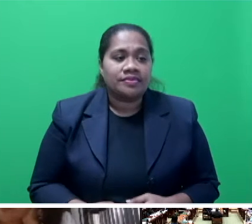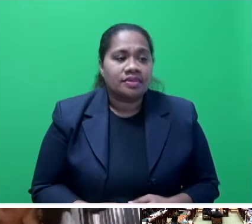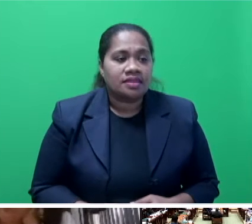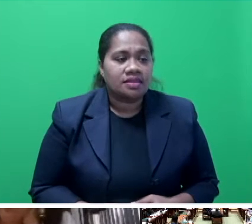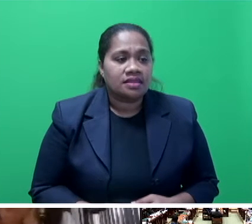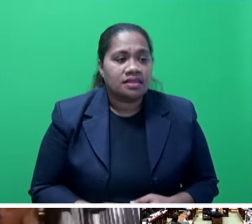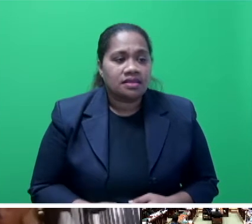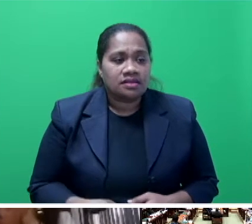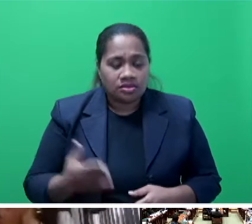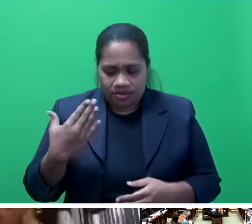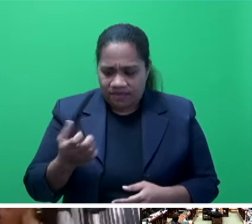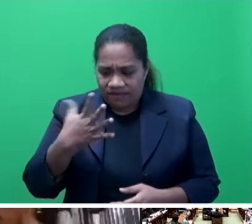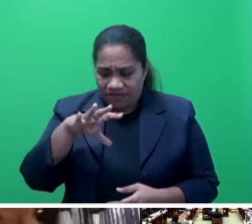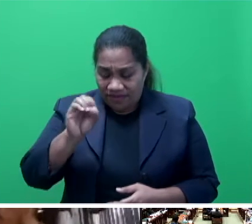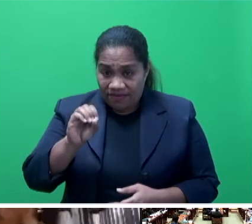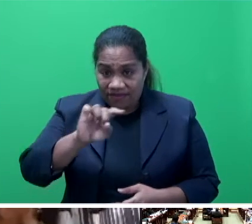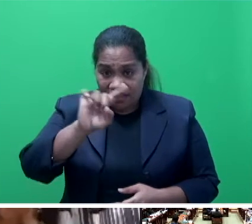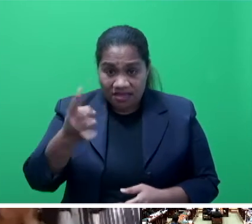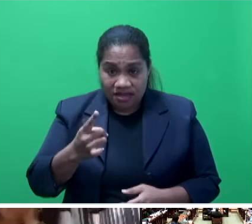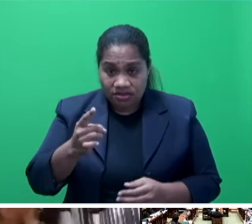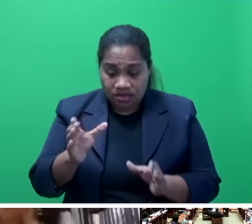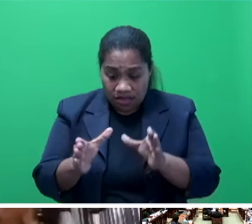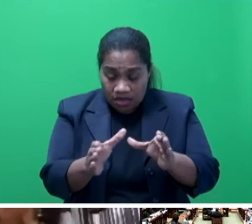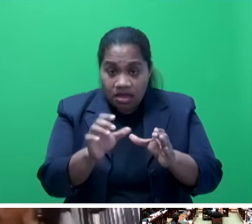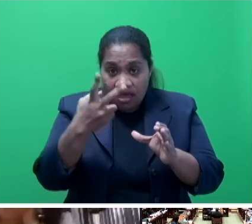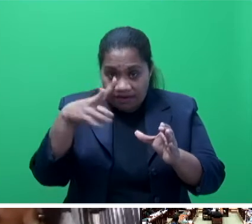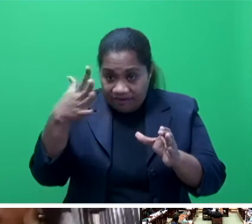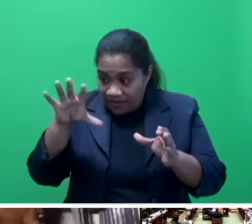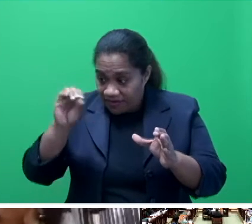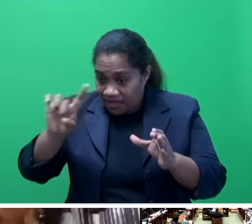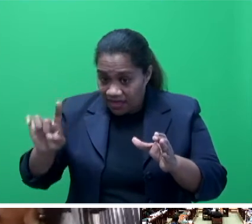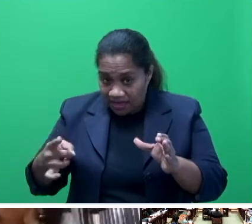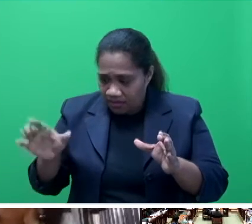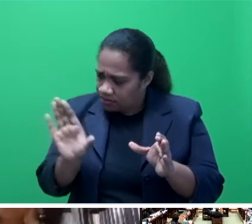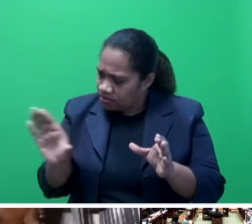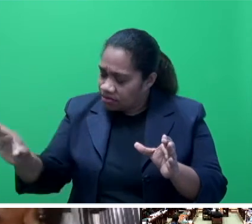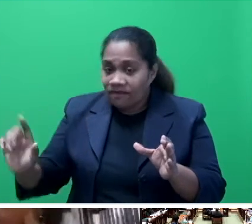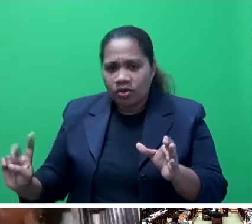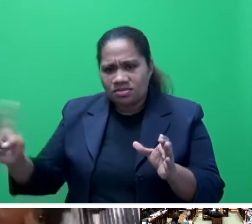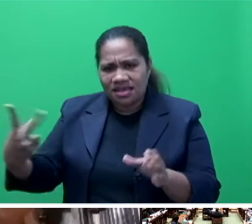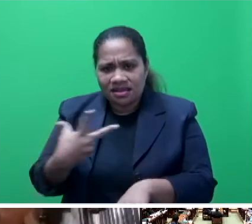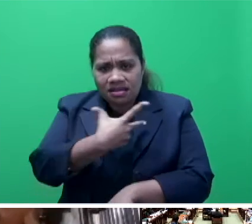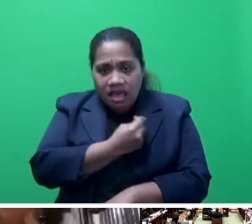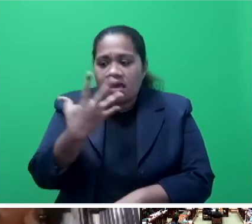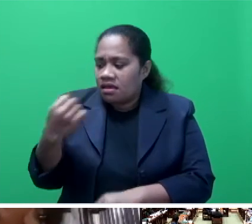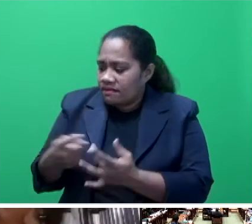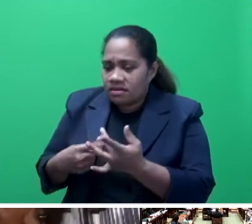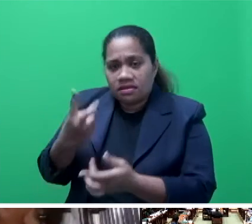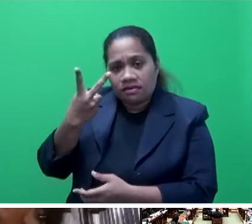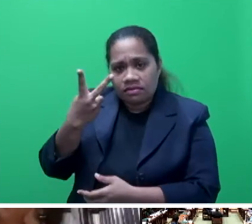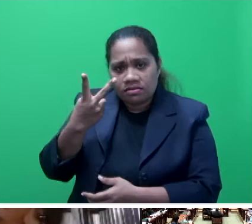aside, and also 50,000 were set aside for the second doses. This was followed by another 24,000 through COVAX